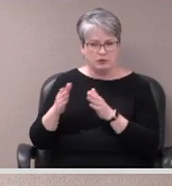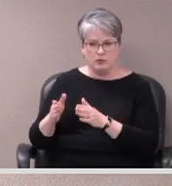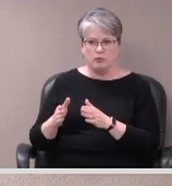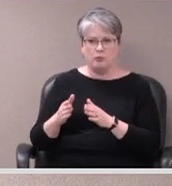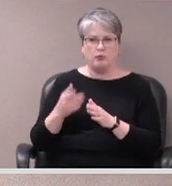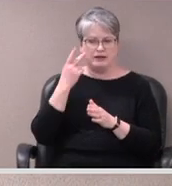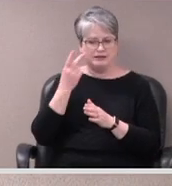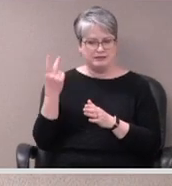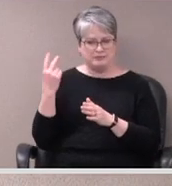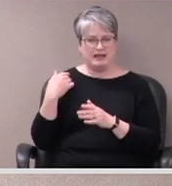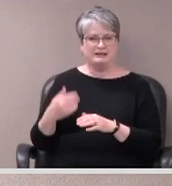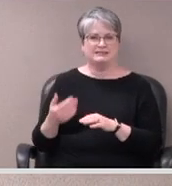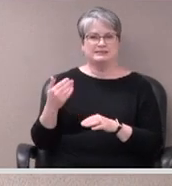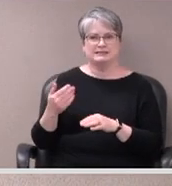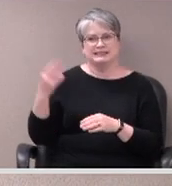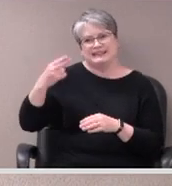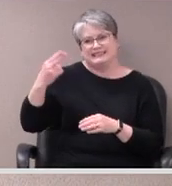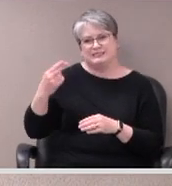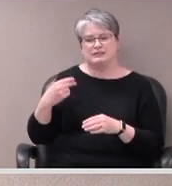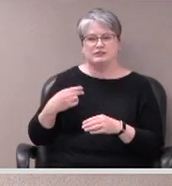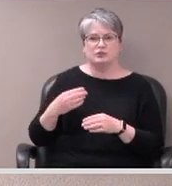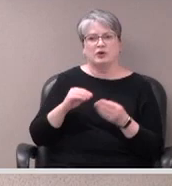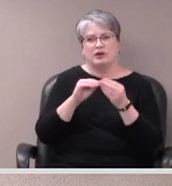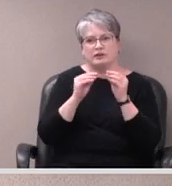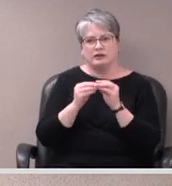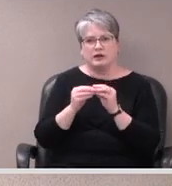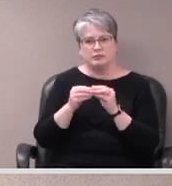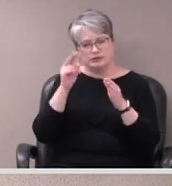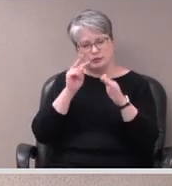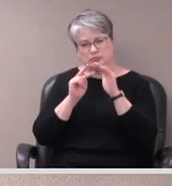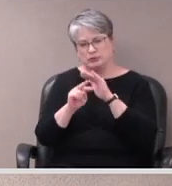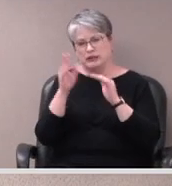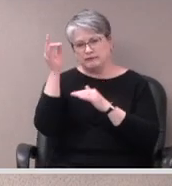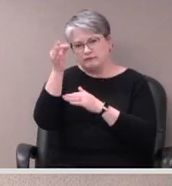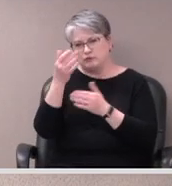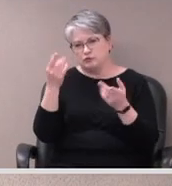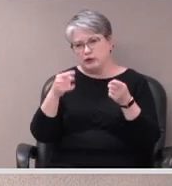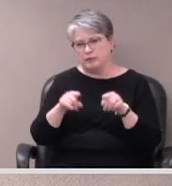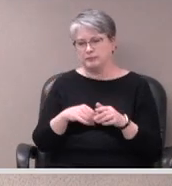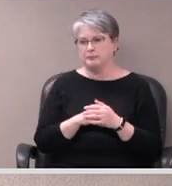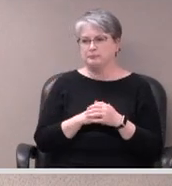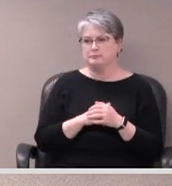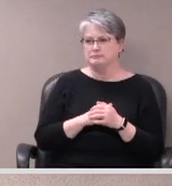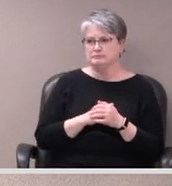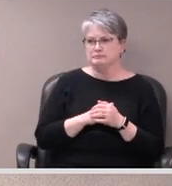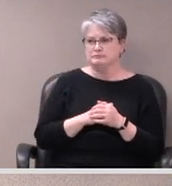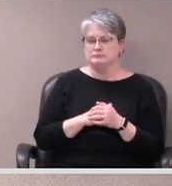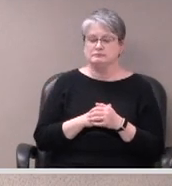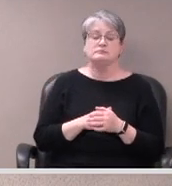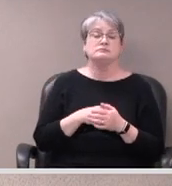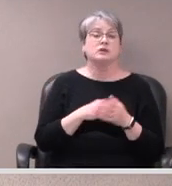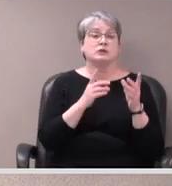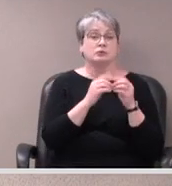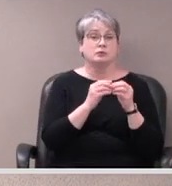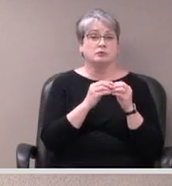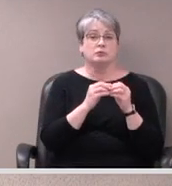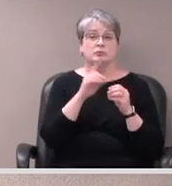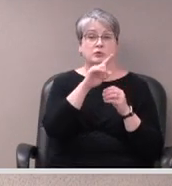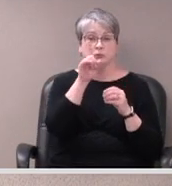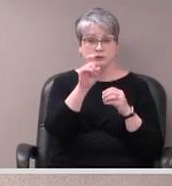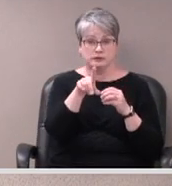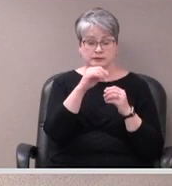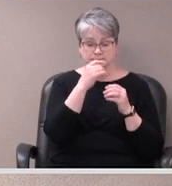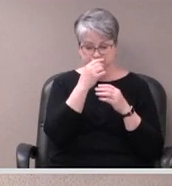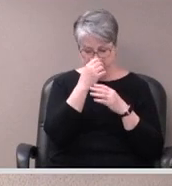historical data, trying to predict the future trends. Okay. One other question that I have, as we talk